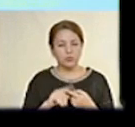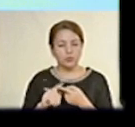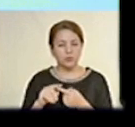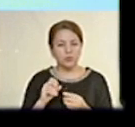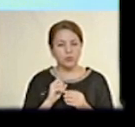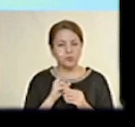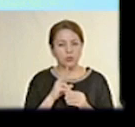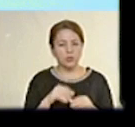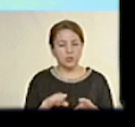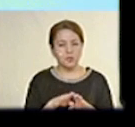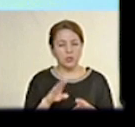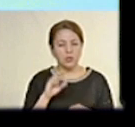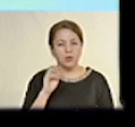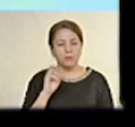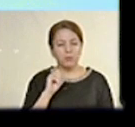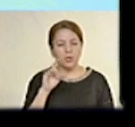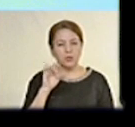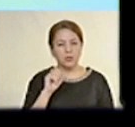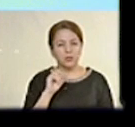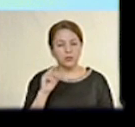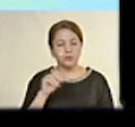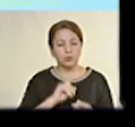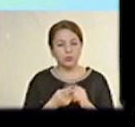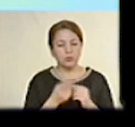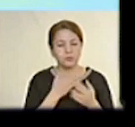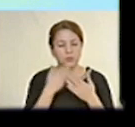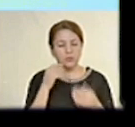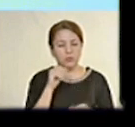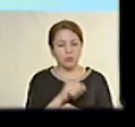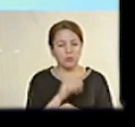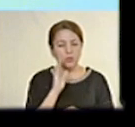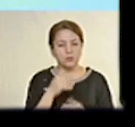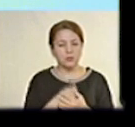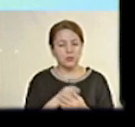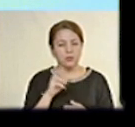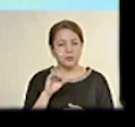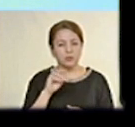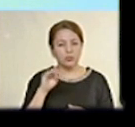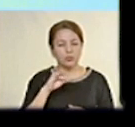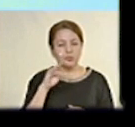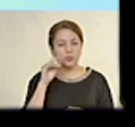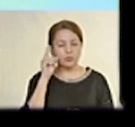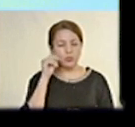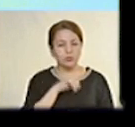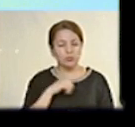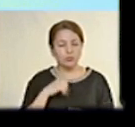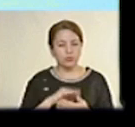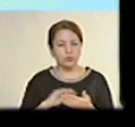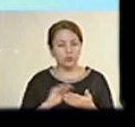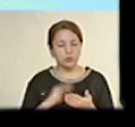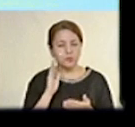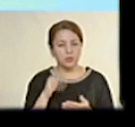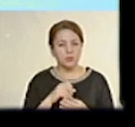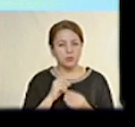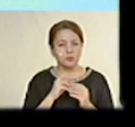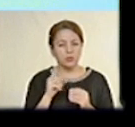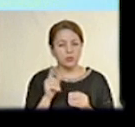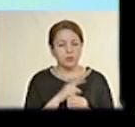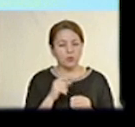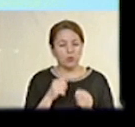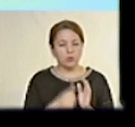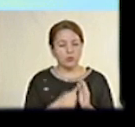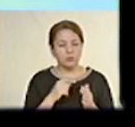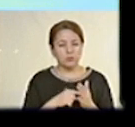12 ga teng. Maxraj esa o'zgarishsiz qolyapti. Butun sonni o'zi yoziladi. 12 ni 6 ga bo'lsak, 2